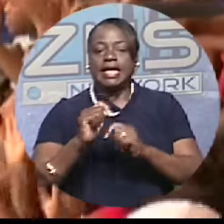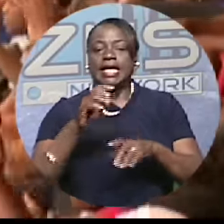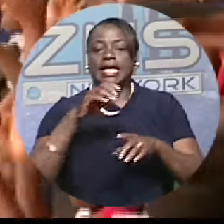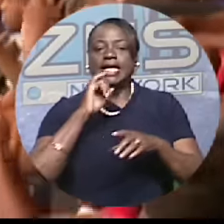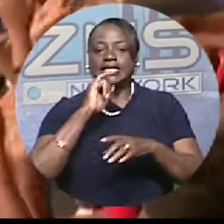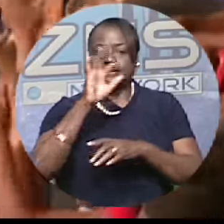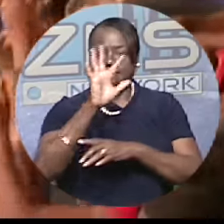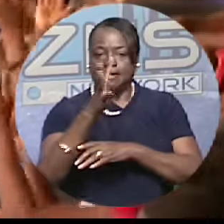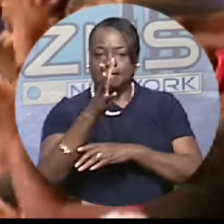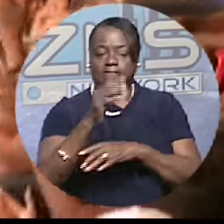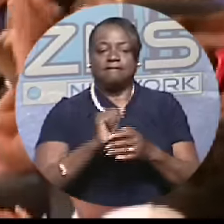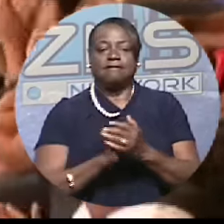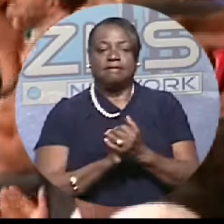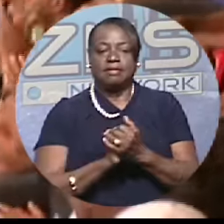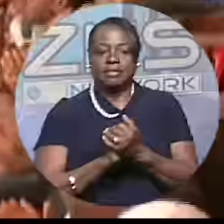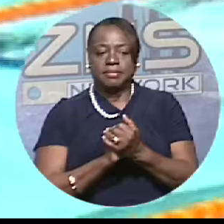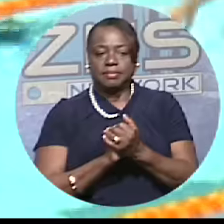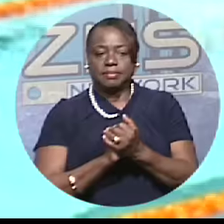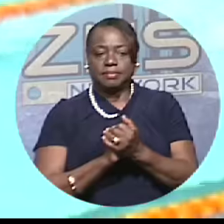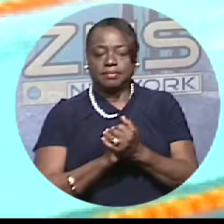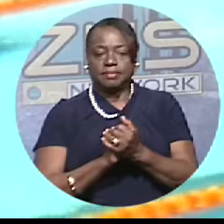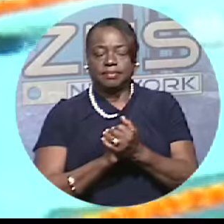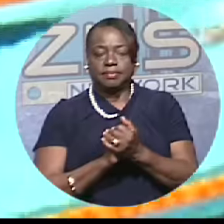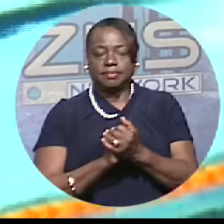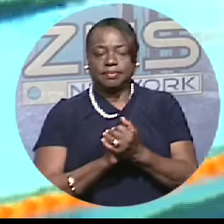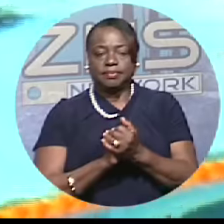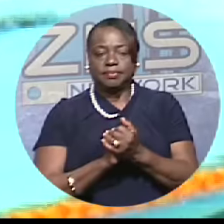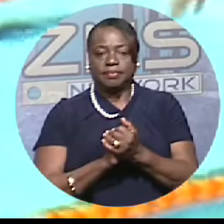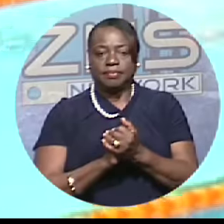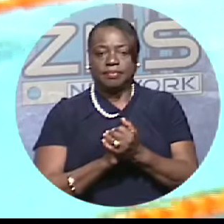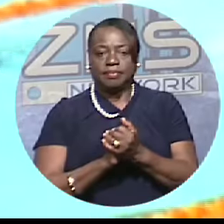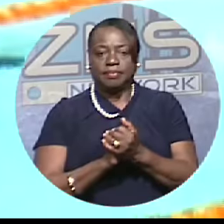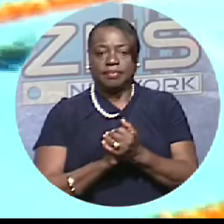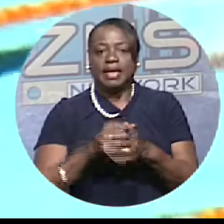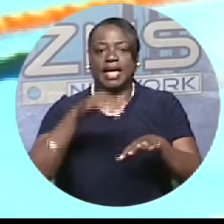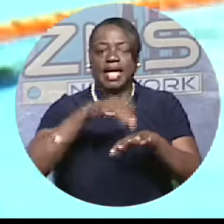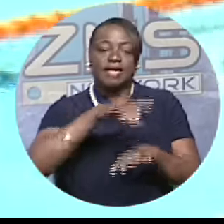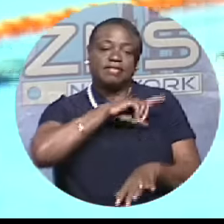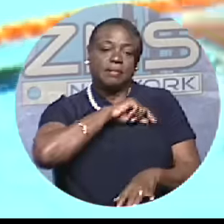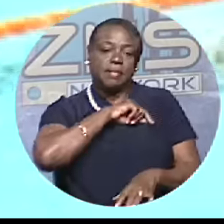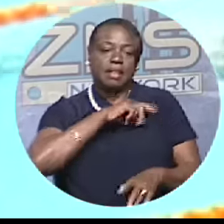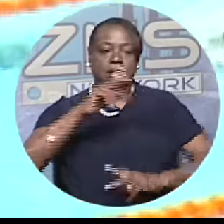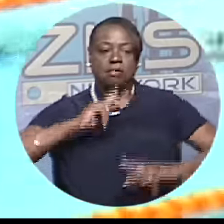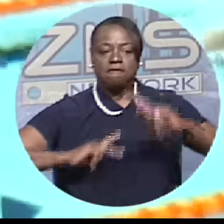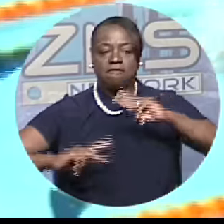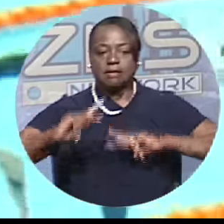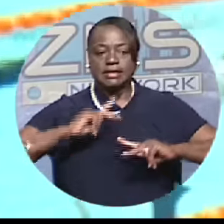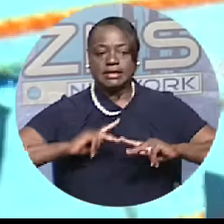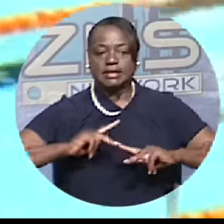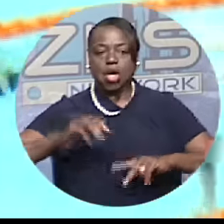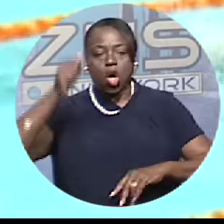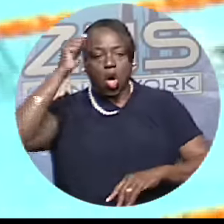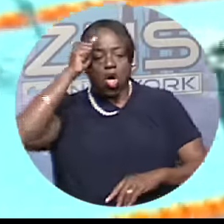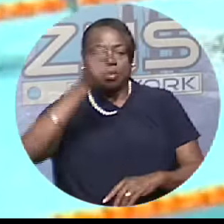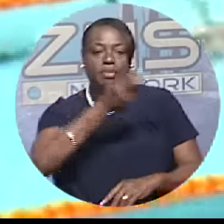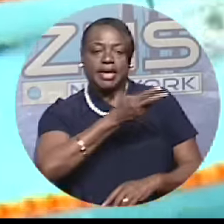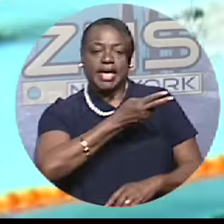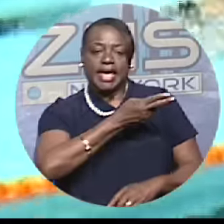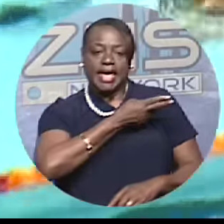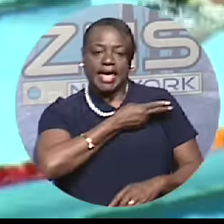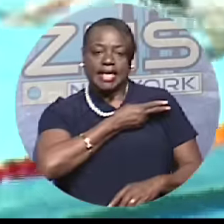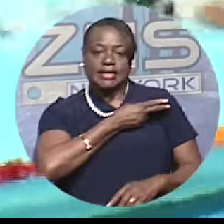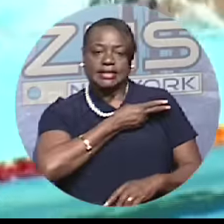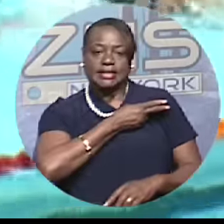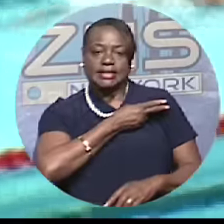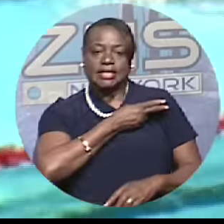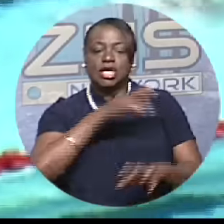with 328 points. Aubrey may shut it down. Five gold medal performances for Team Bahamas. Aubrey Higgs, a workhorse for the